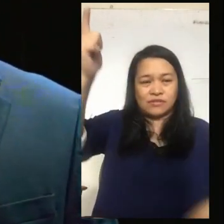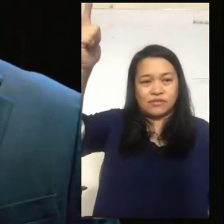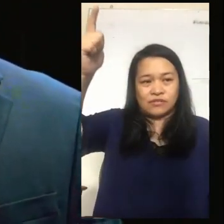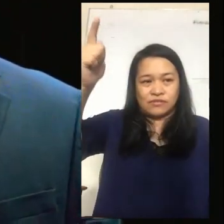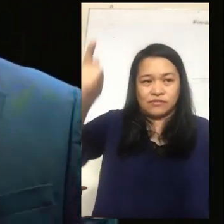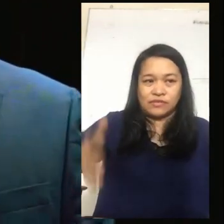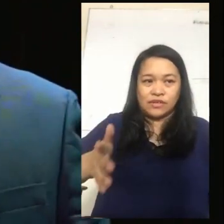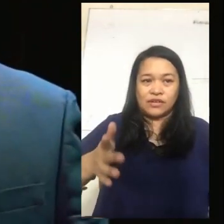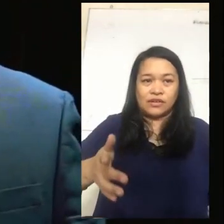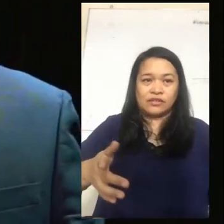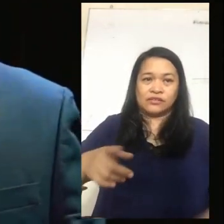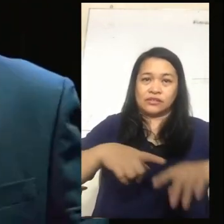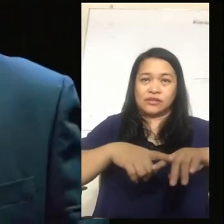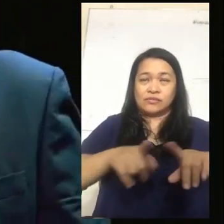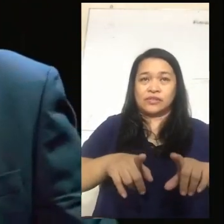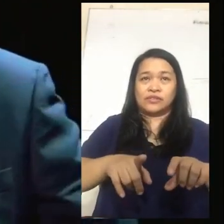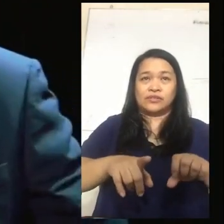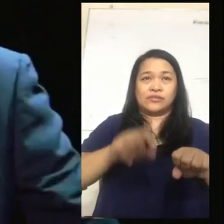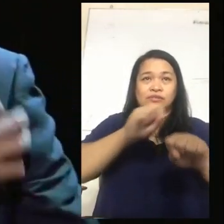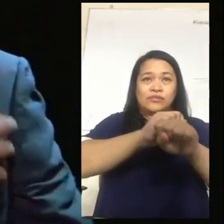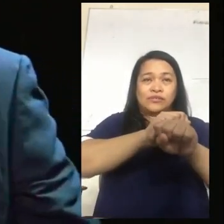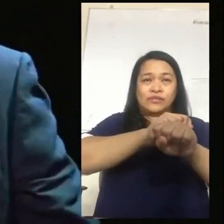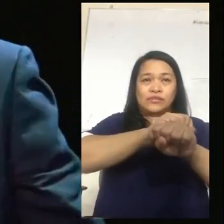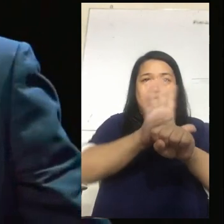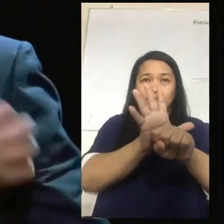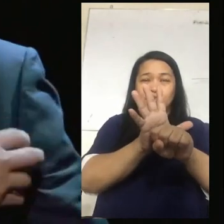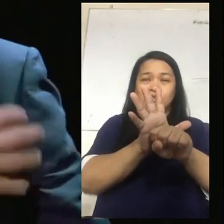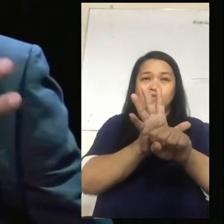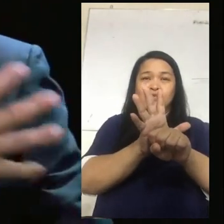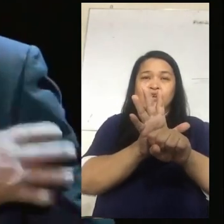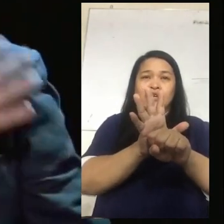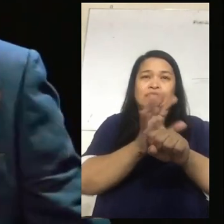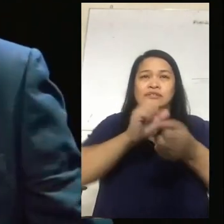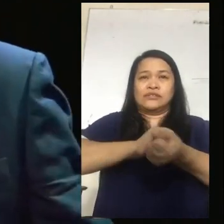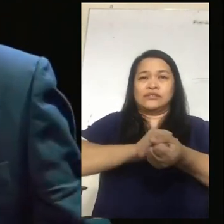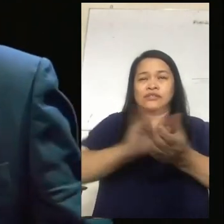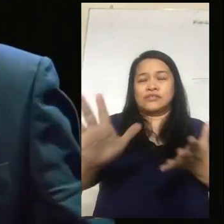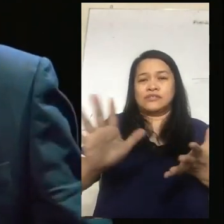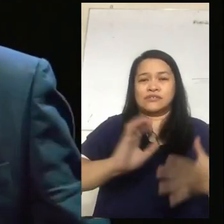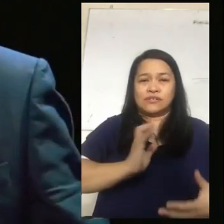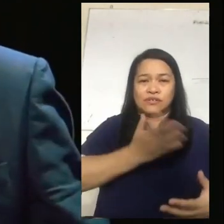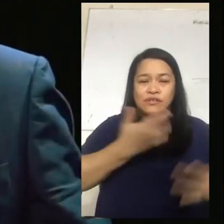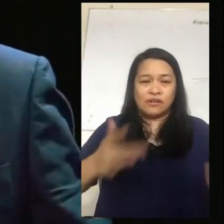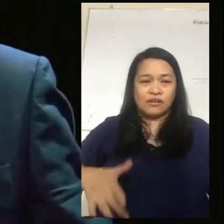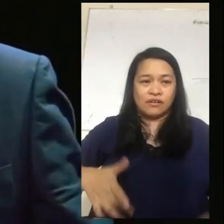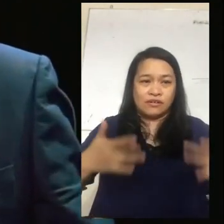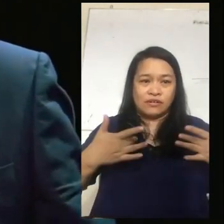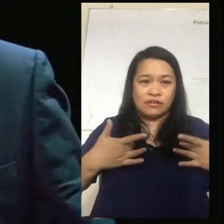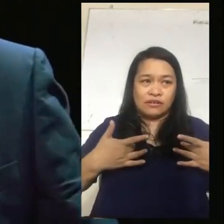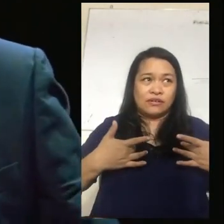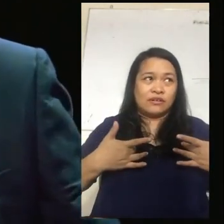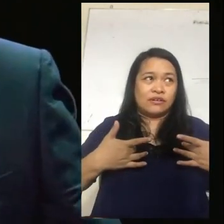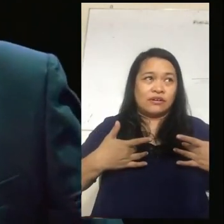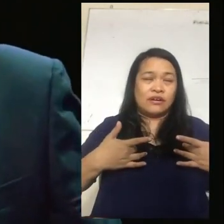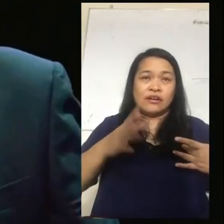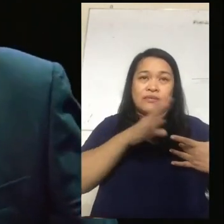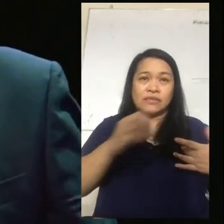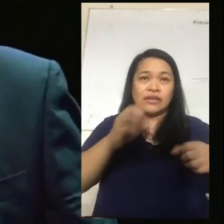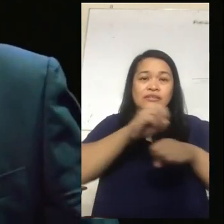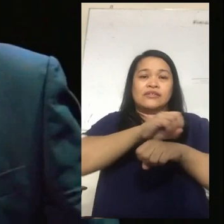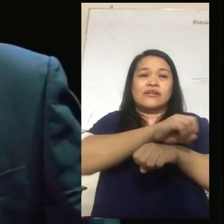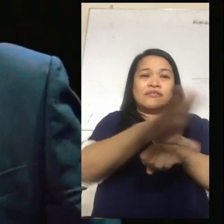and sisters? Yung coronavirus, nakakasira lang sa ating katawan, physical life. But it will not affect your spiritual